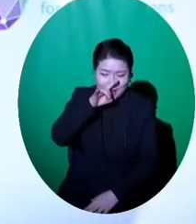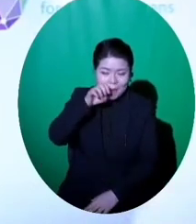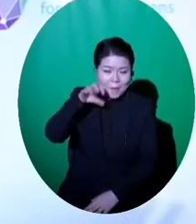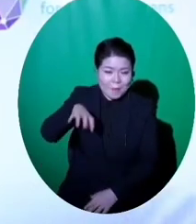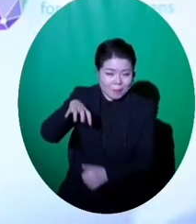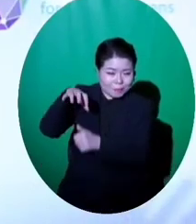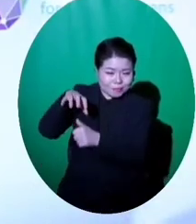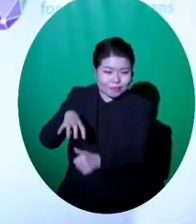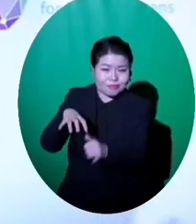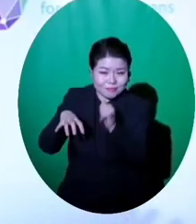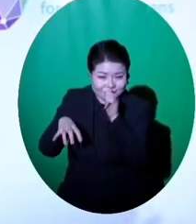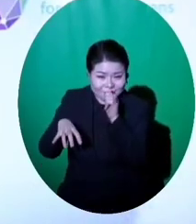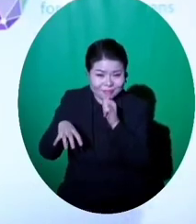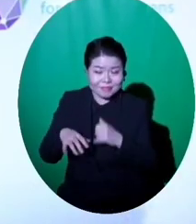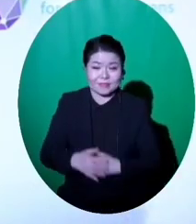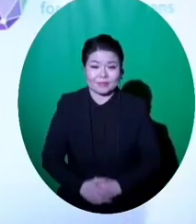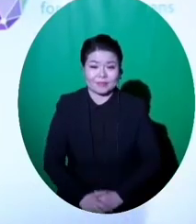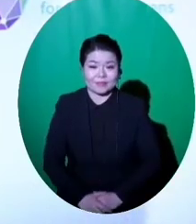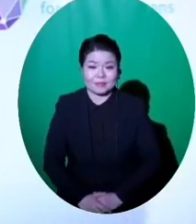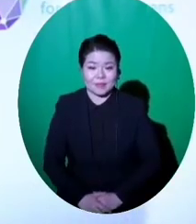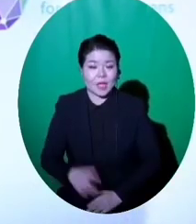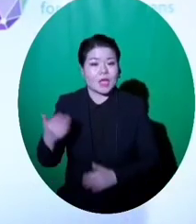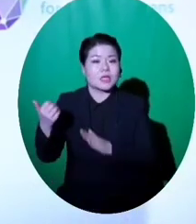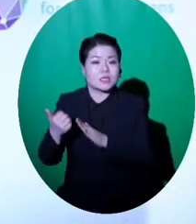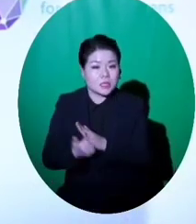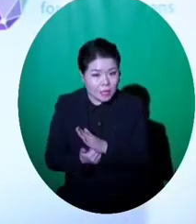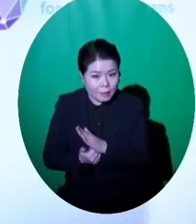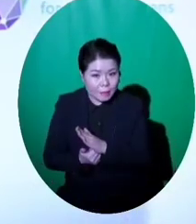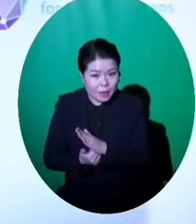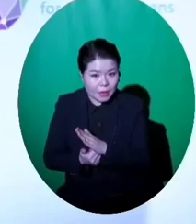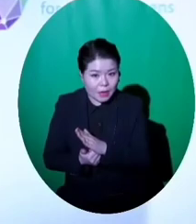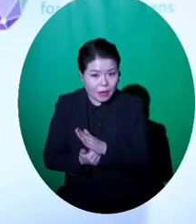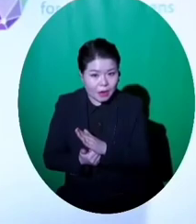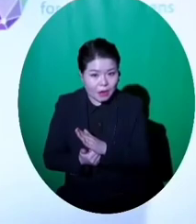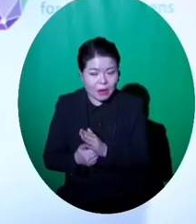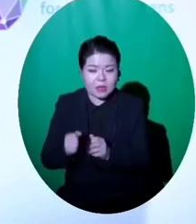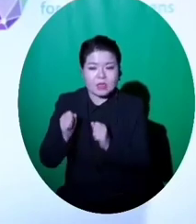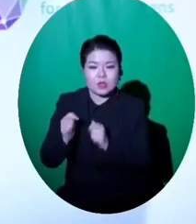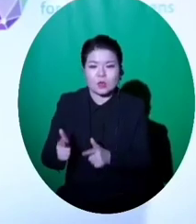think those few things were in my mind as I was working with care, and this